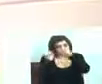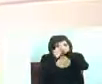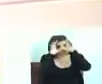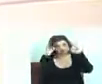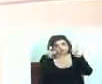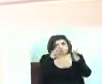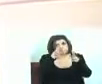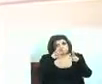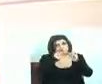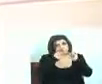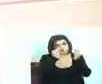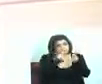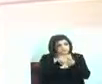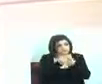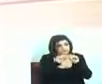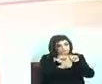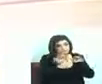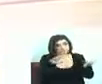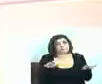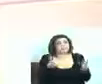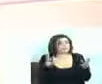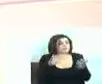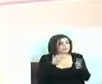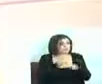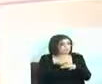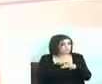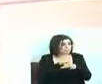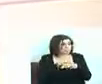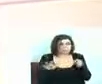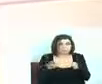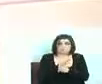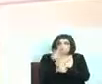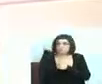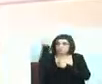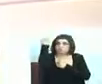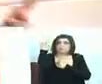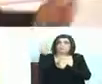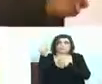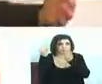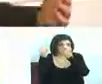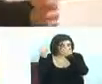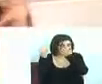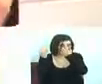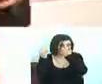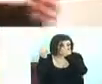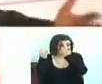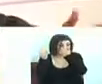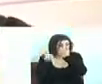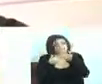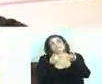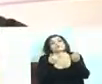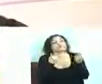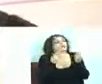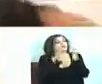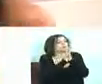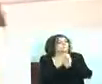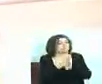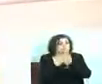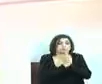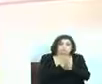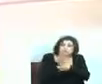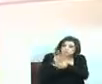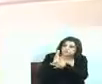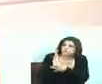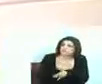be distributing those because we really want to practice this whole idea of opening up and praying to God's Spirit and sharing our stories so